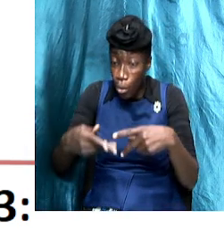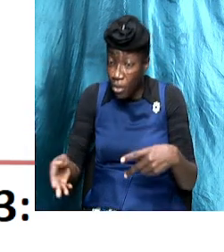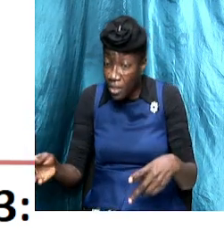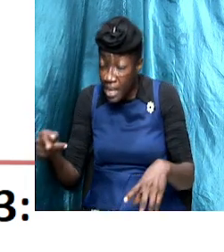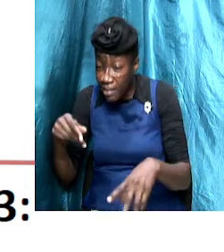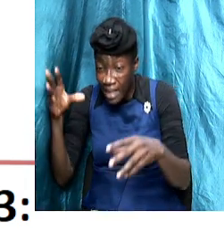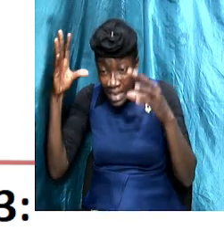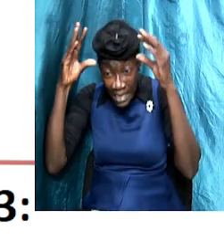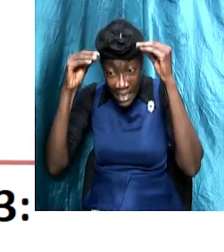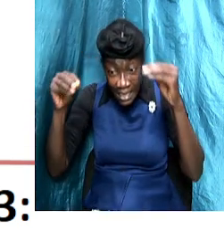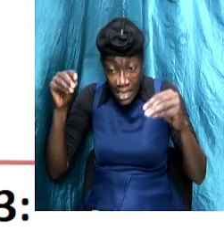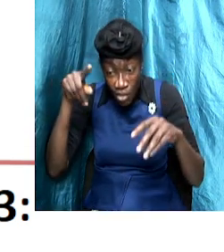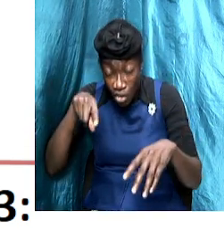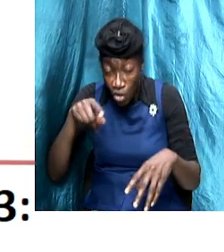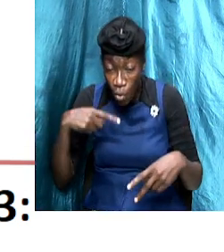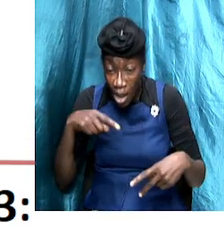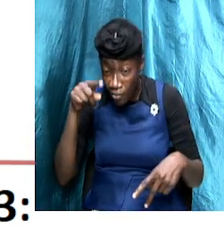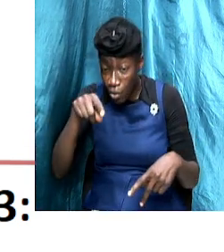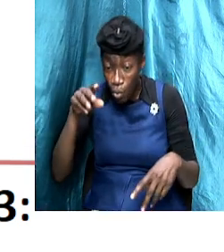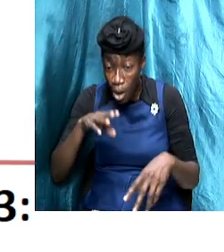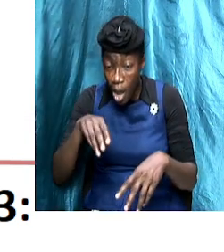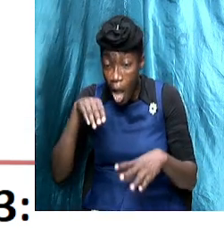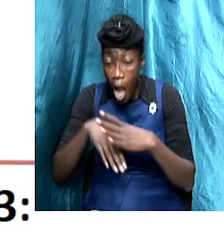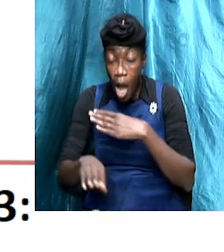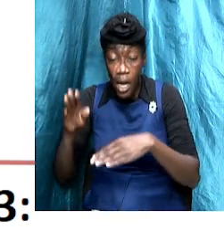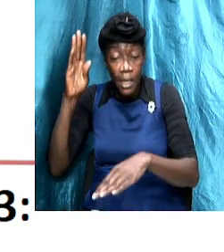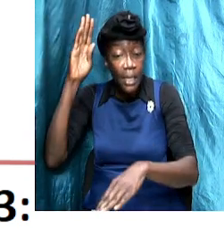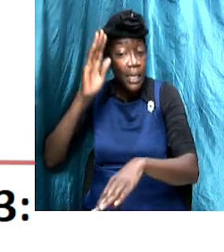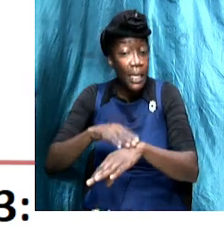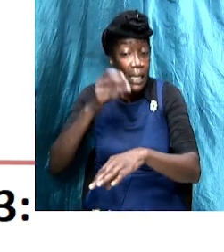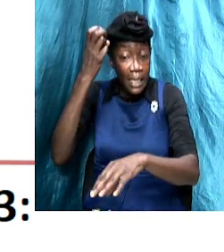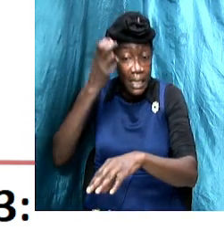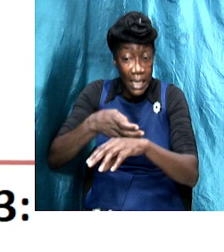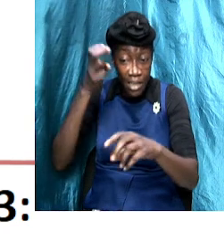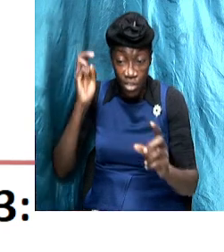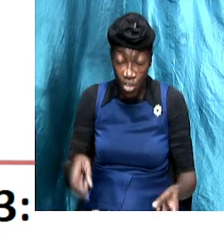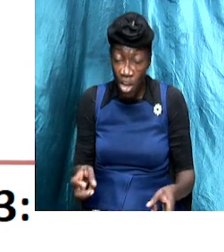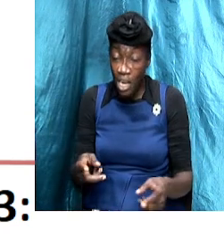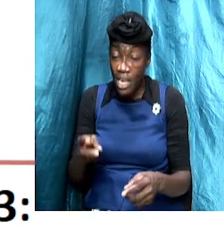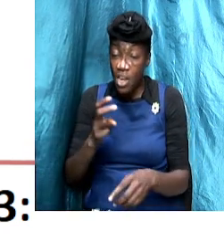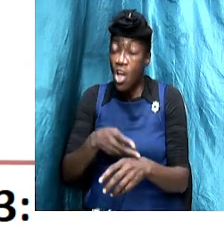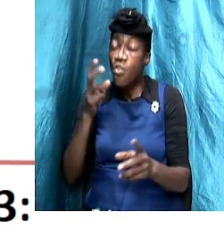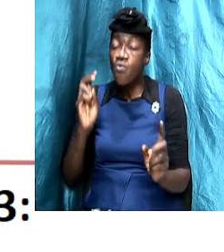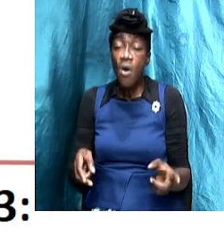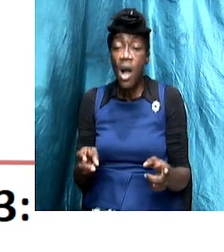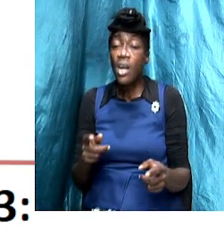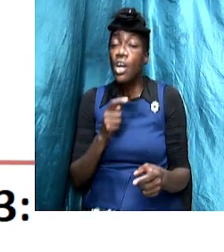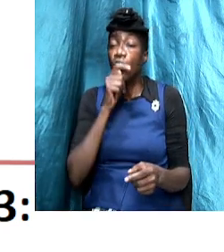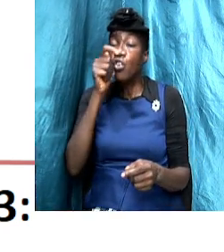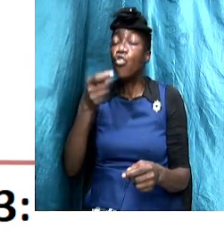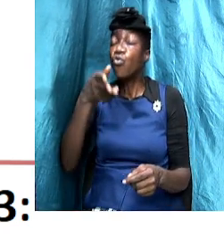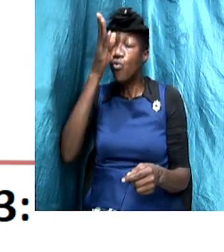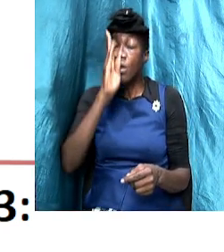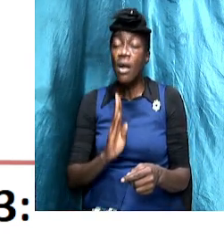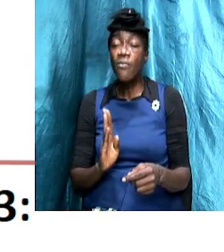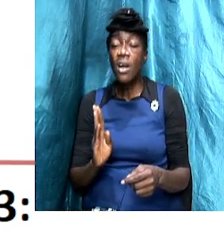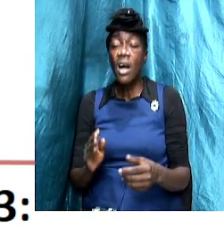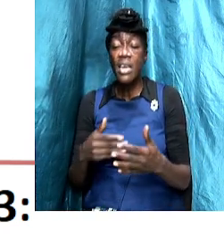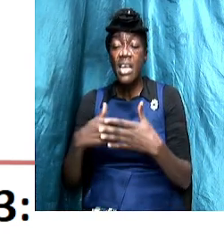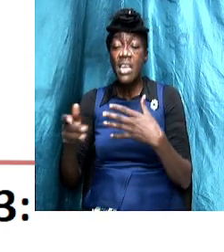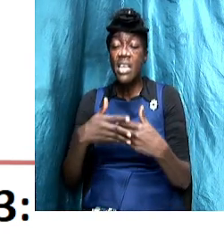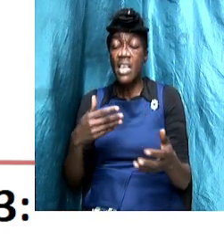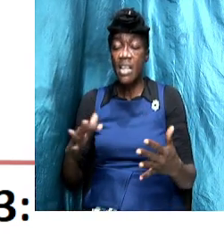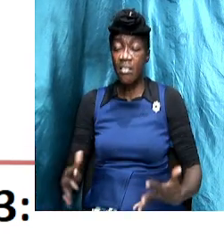have. But I can tell you something, you are on the solid rock. You are on the truth of God. The gates of hell will not prevail against